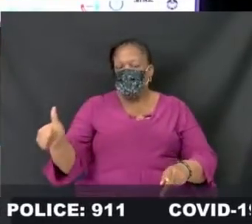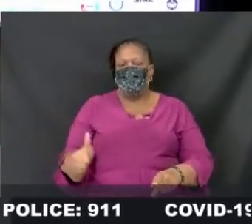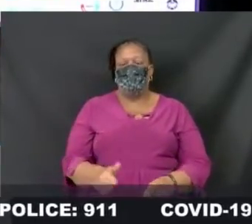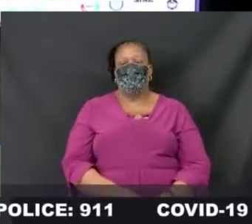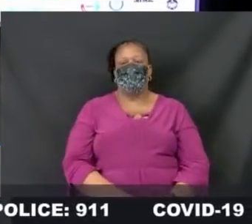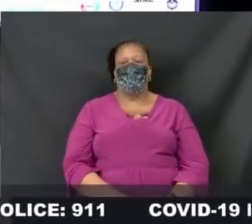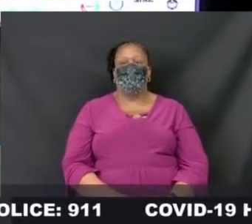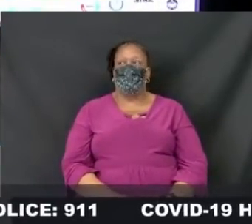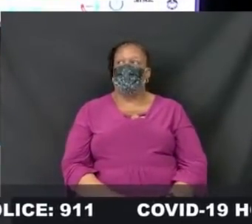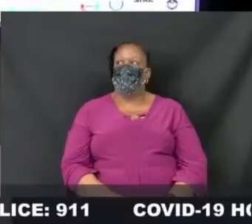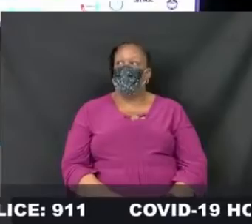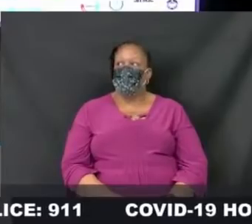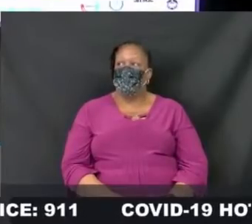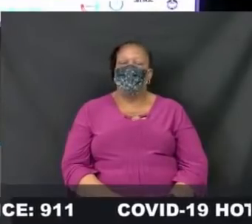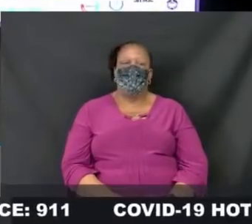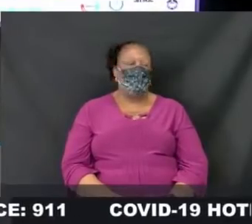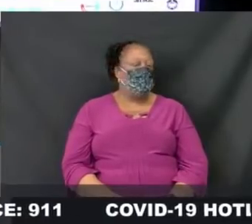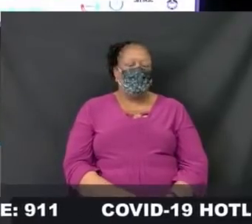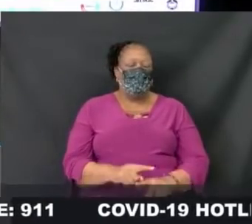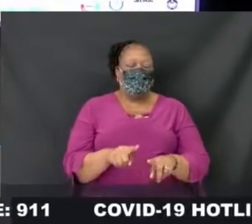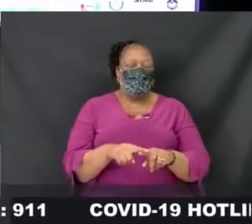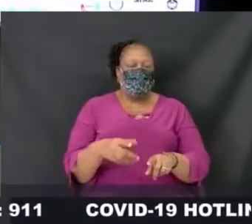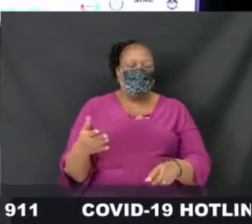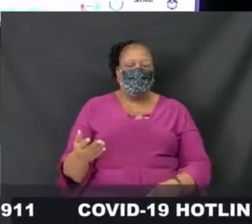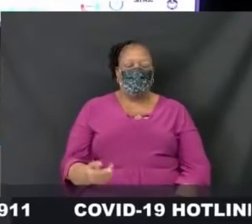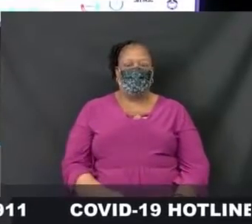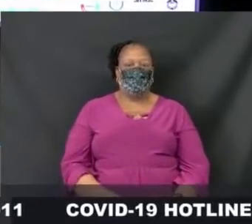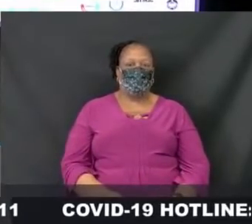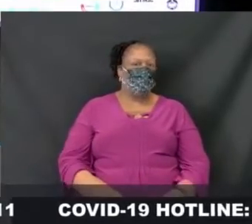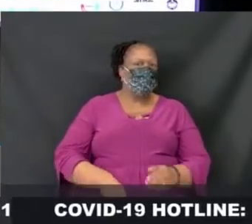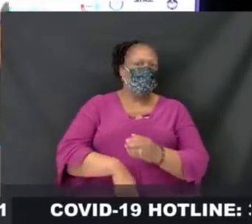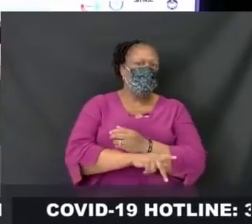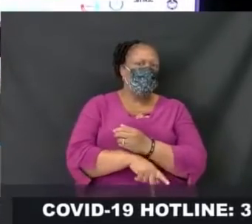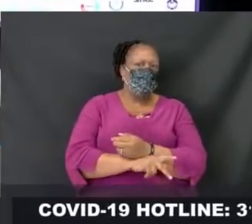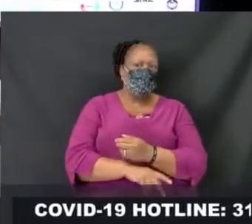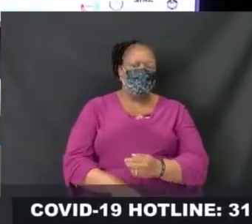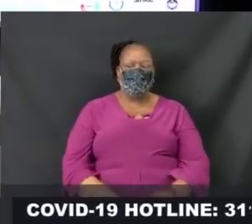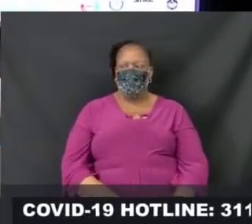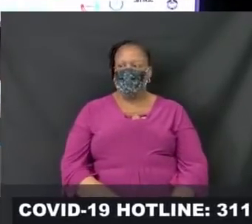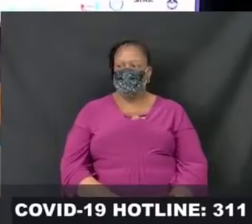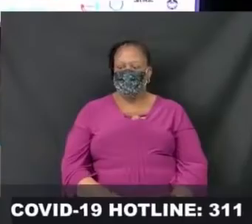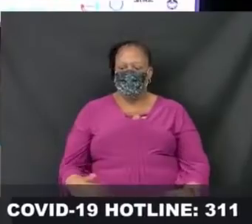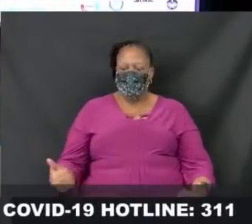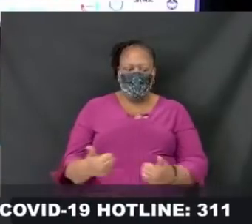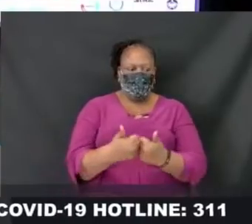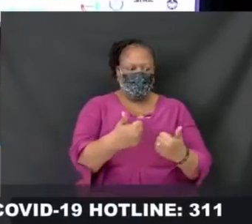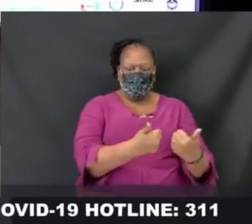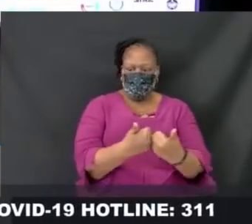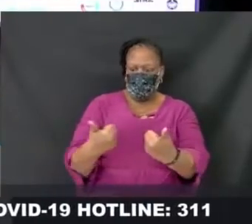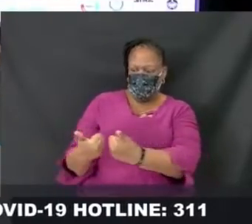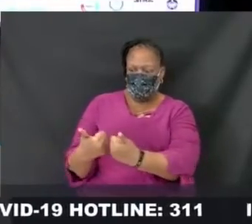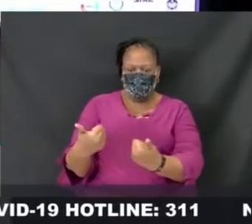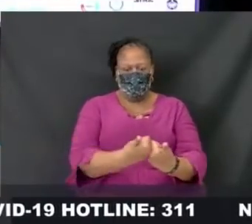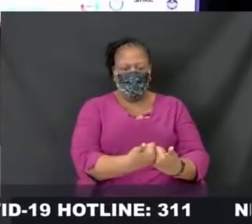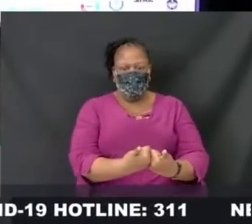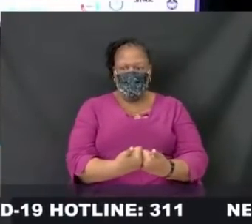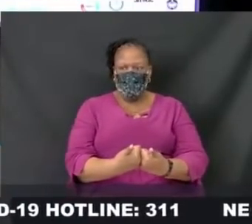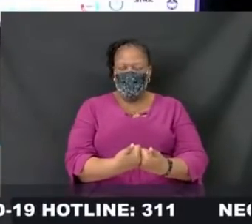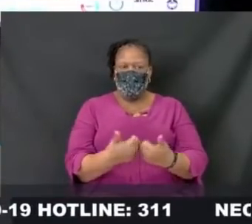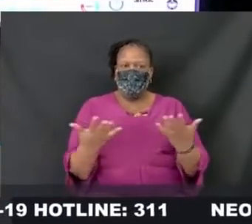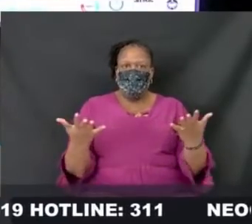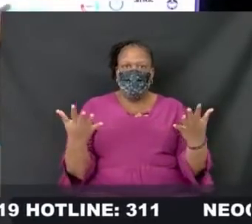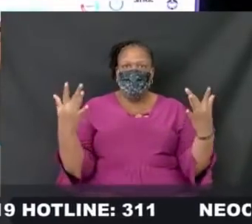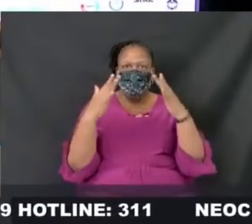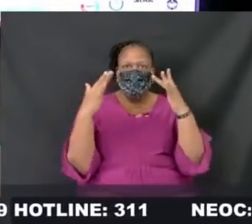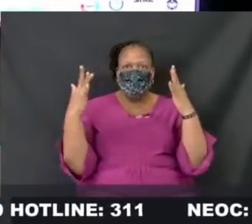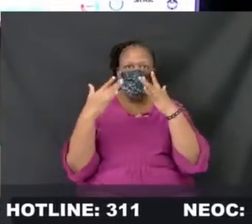of risks associated with the various sports. Football compared to something else like golf, right? Where golf is a